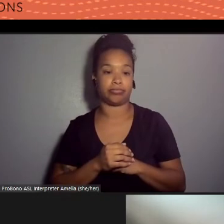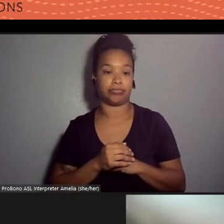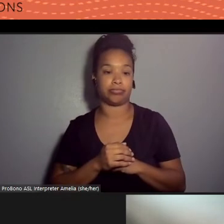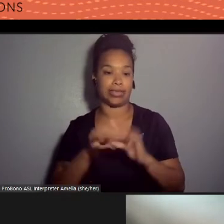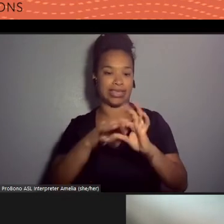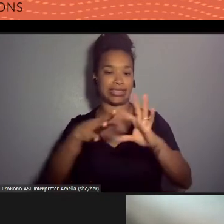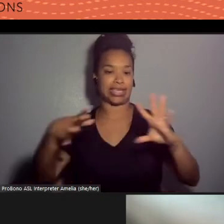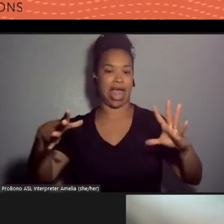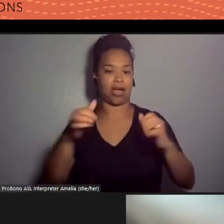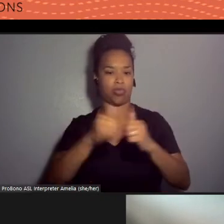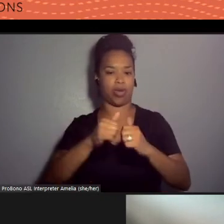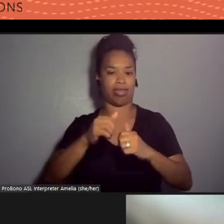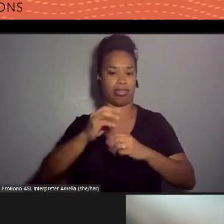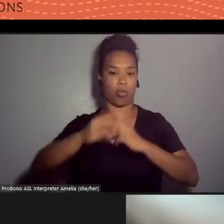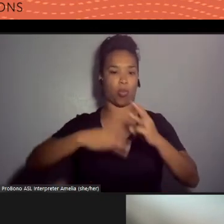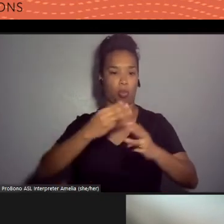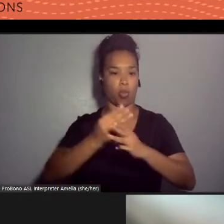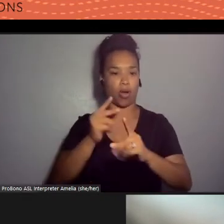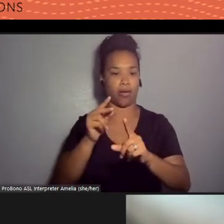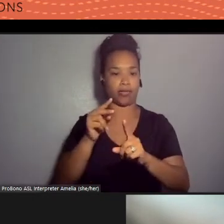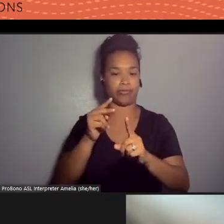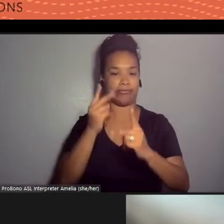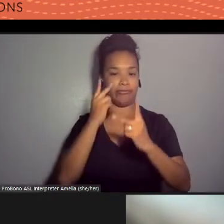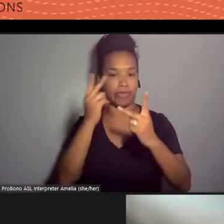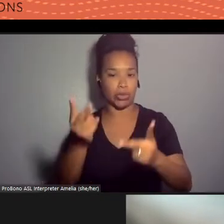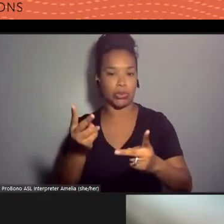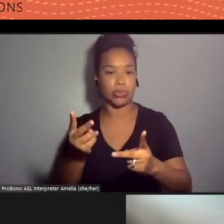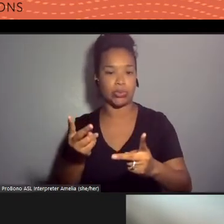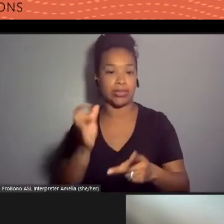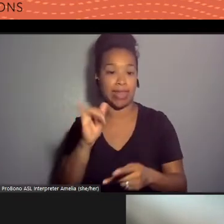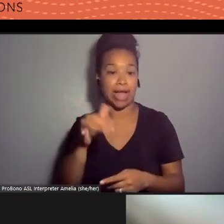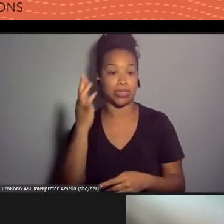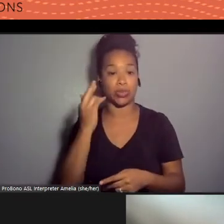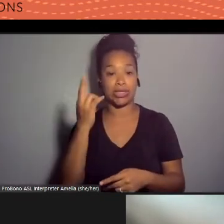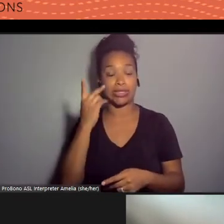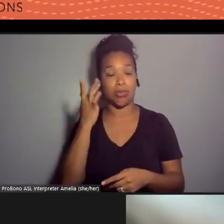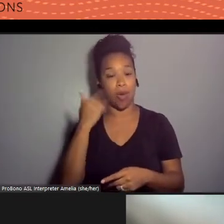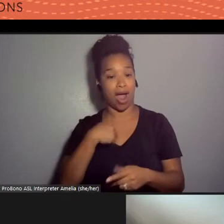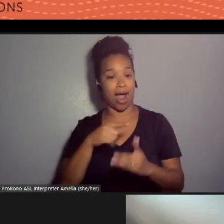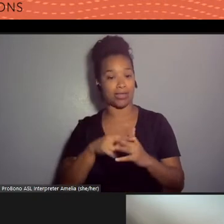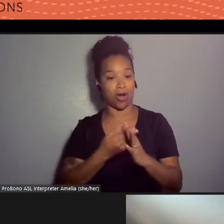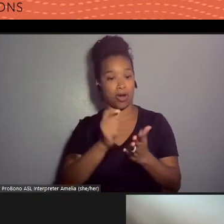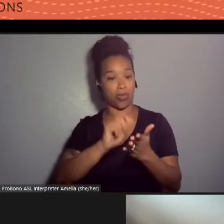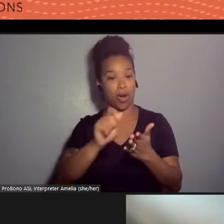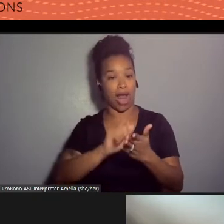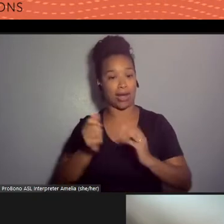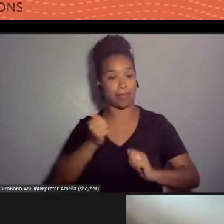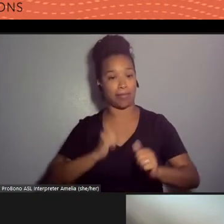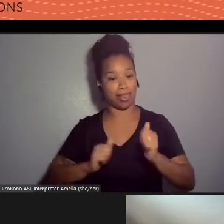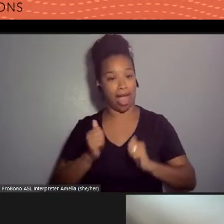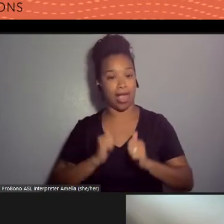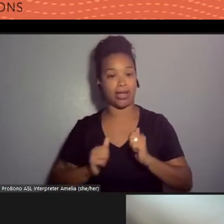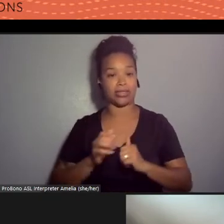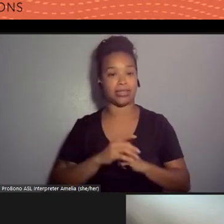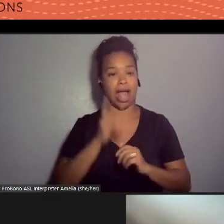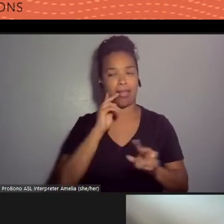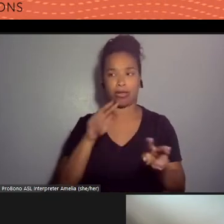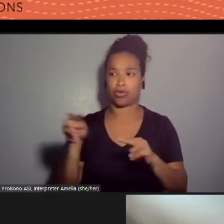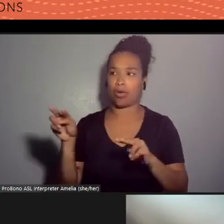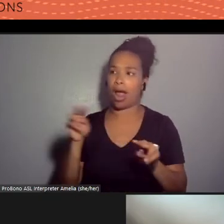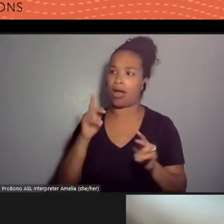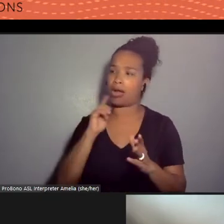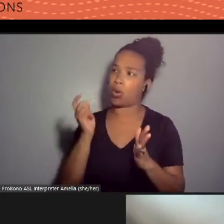entire reason I started writing plays at all. When I was a very young kid, I looked around and said, the only plays that I was ever